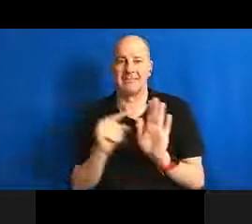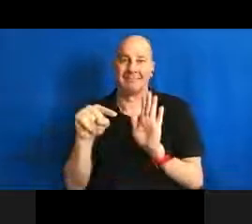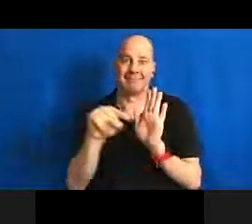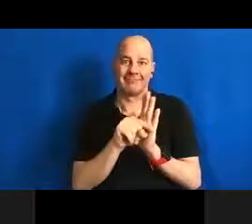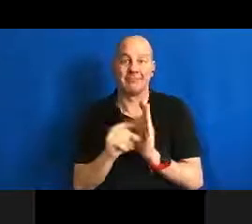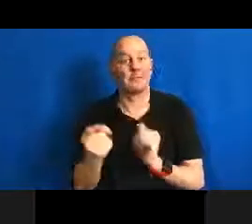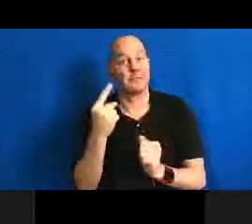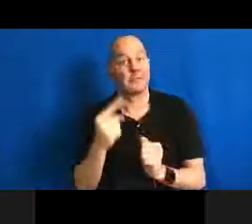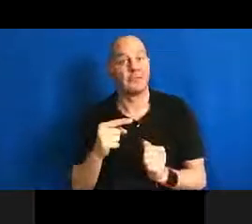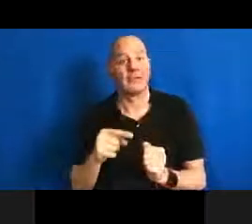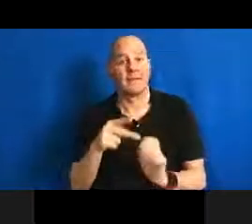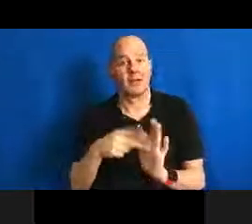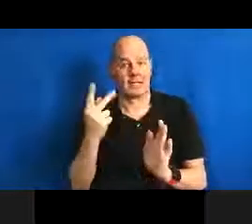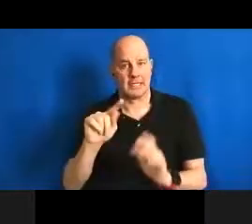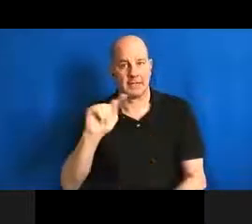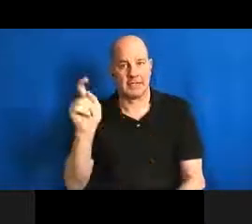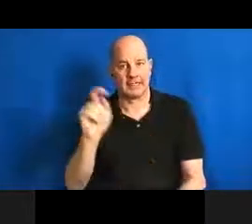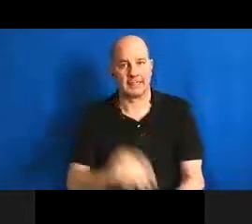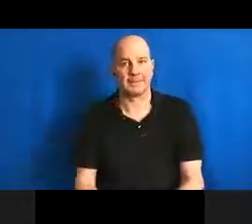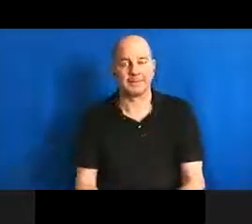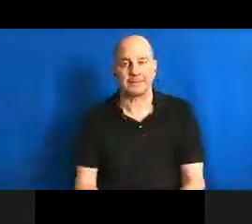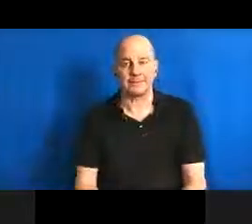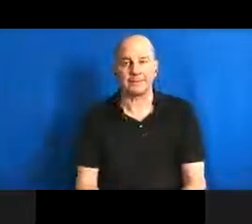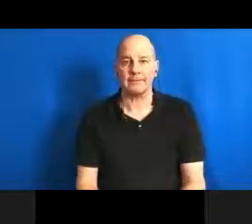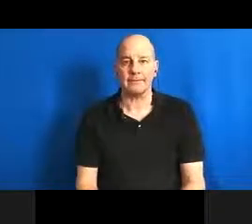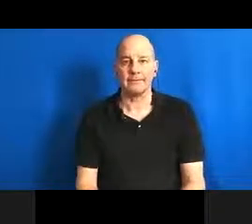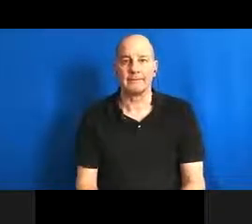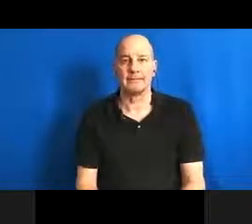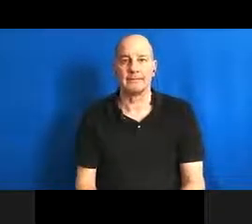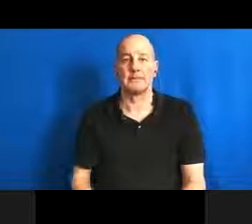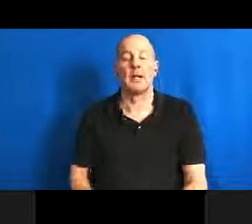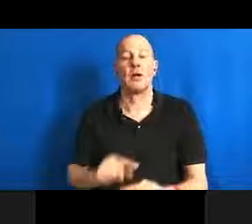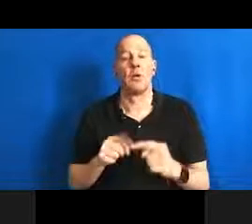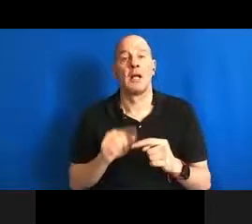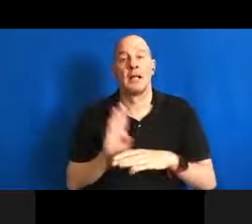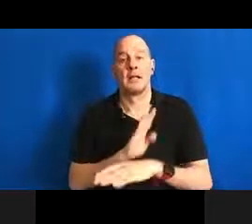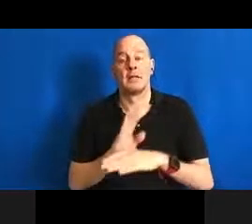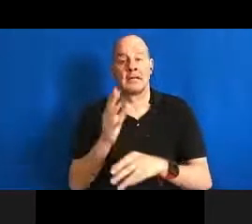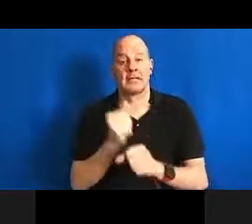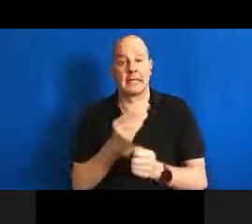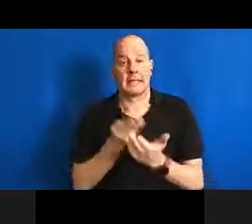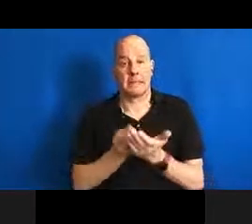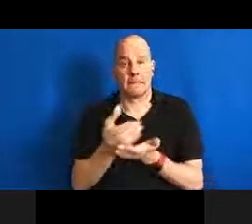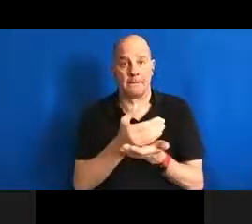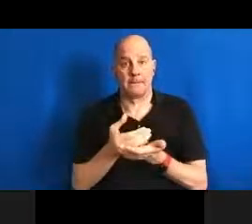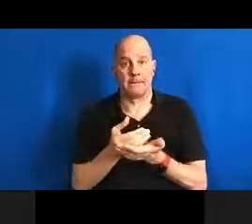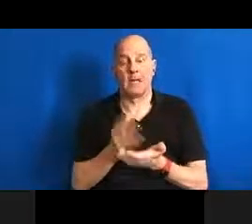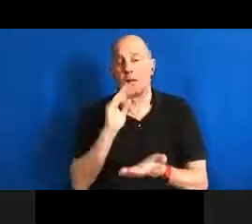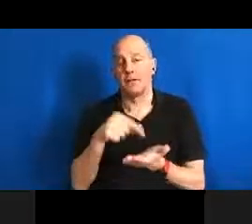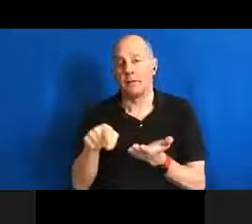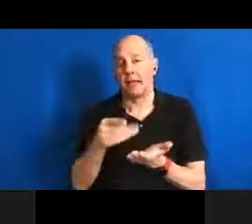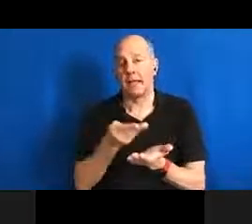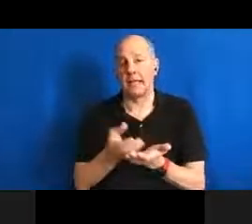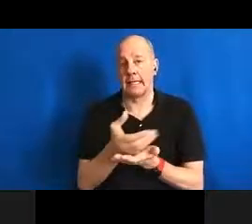is double tax. And so that means that when the business receives income, it's going to have to pay income